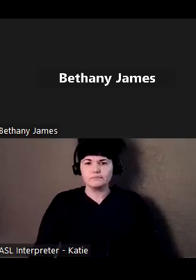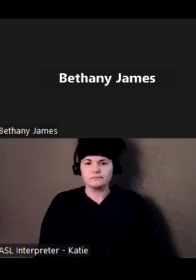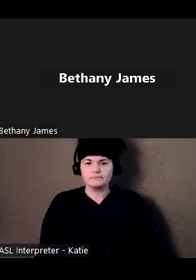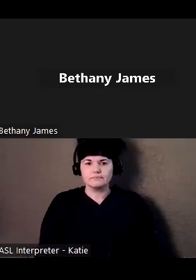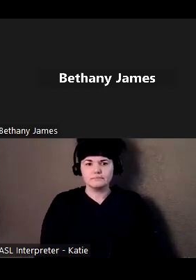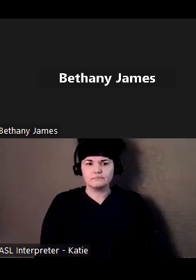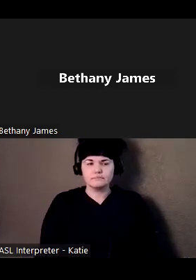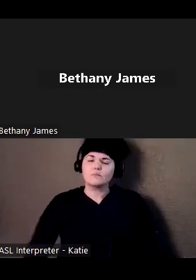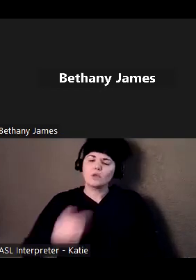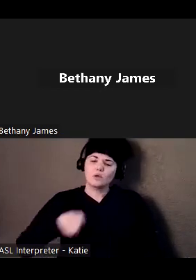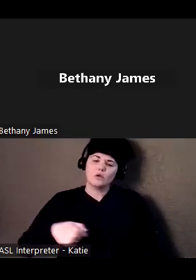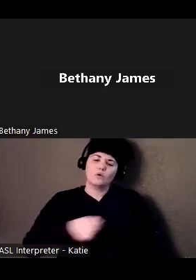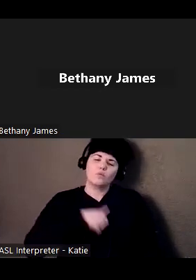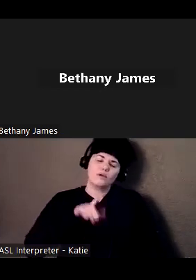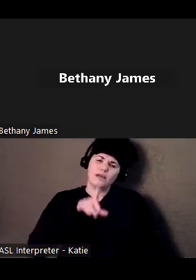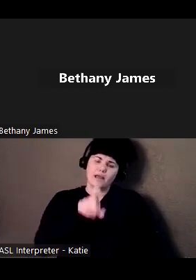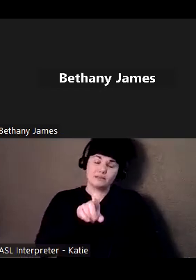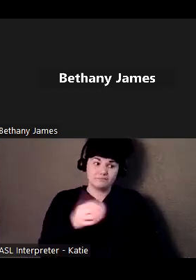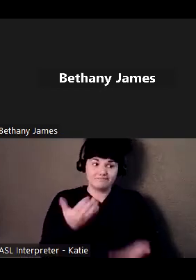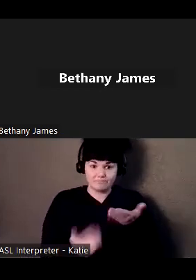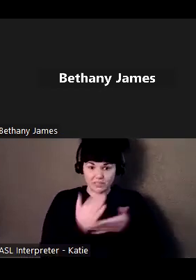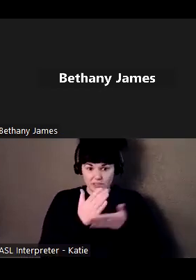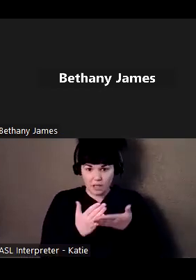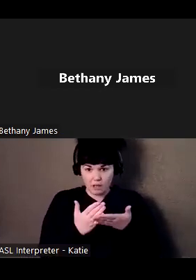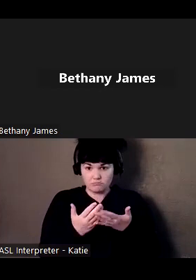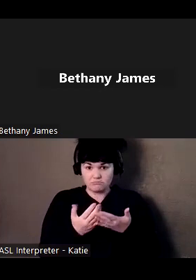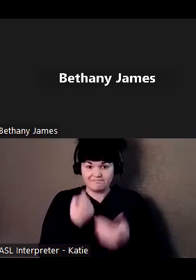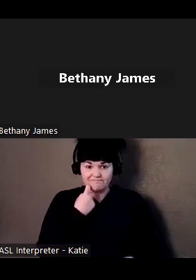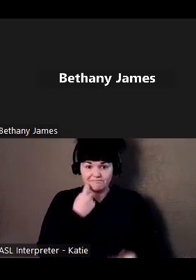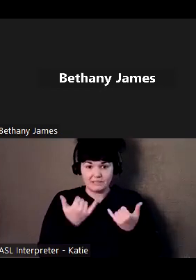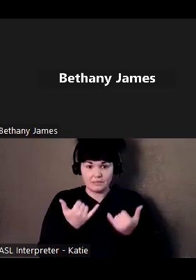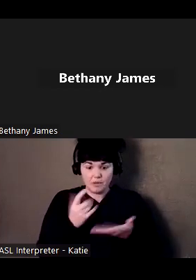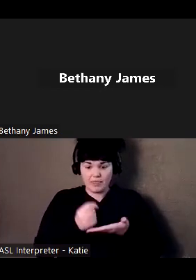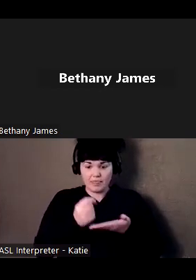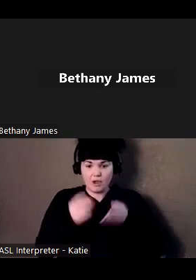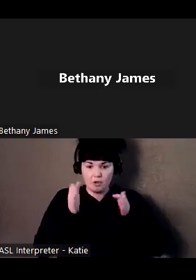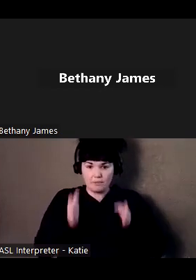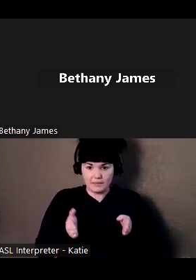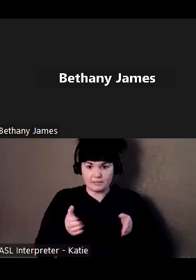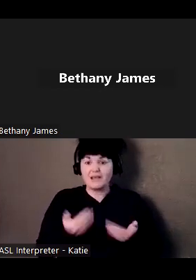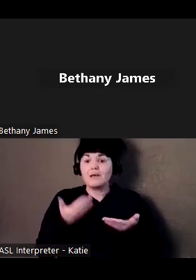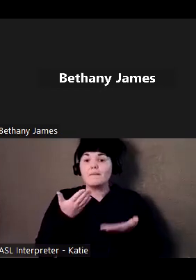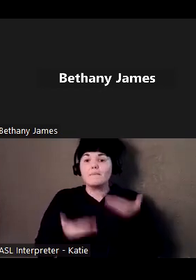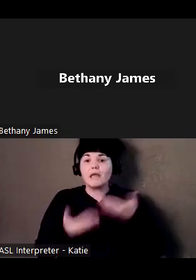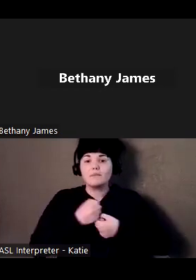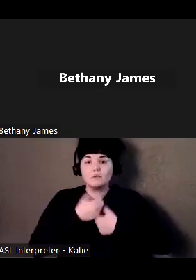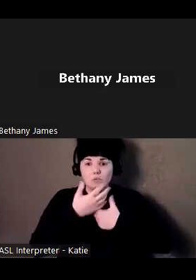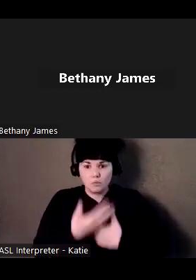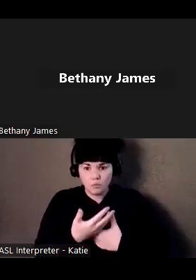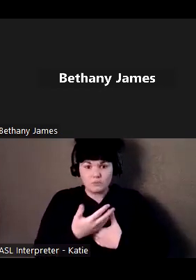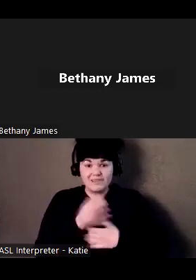whether some contemporary therapists may actually be contributing to the trend and making things